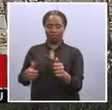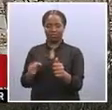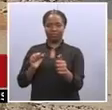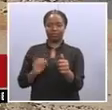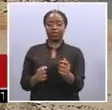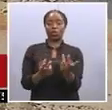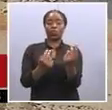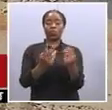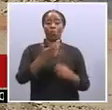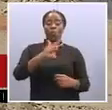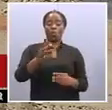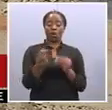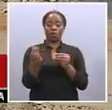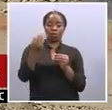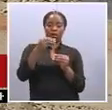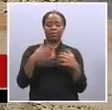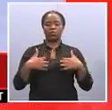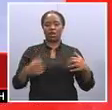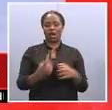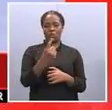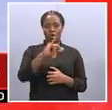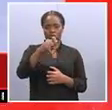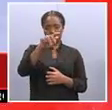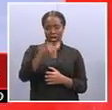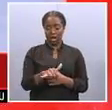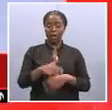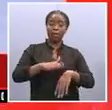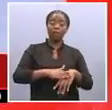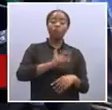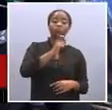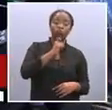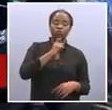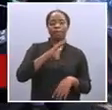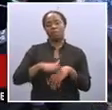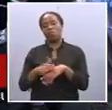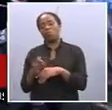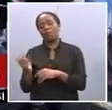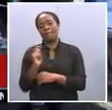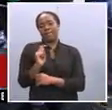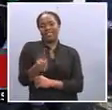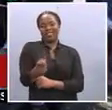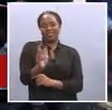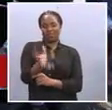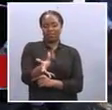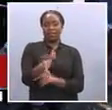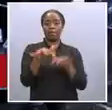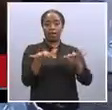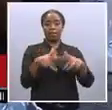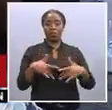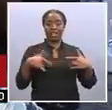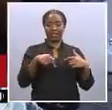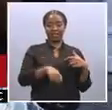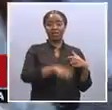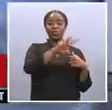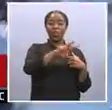water tariffs will come into effect on the 1st of July. The more you use, the more you'll have to pay. Domestic users will be charged anything